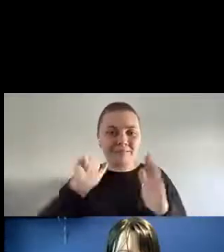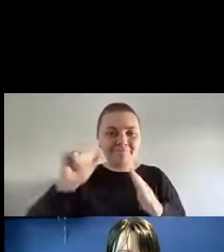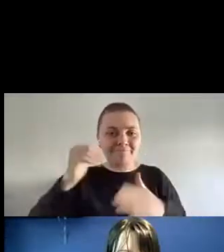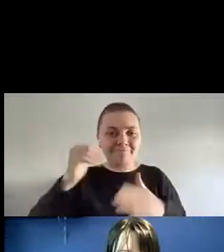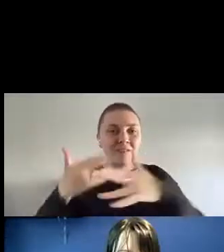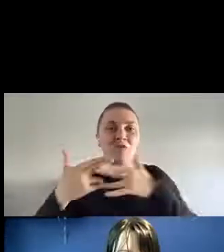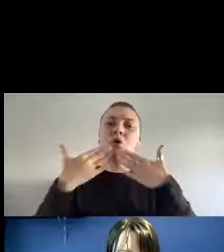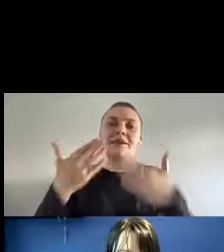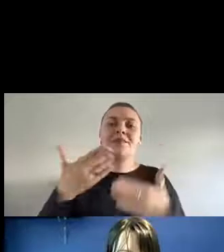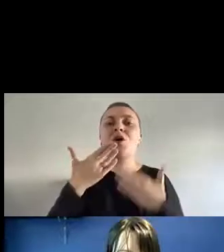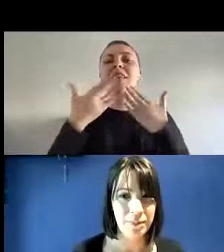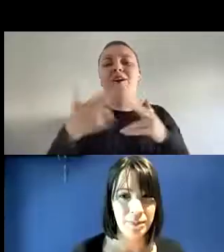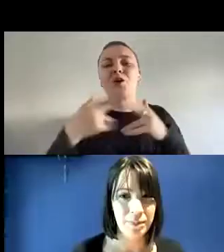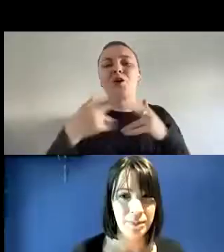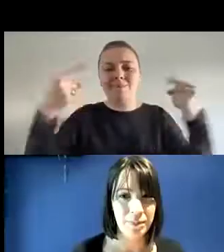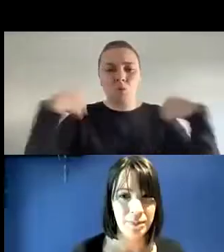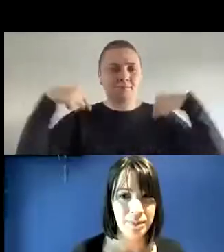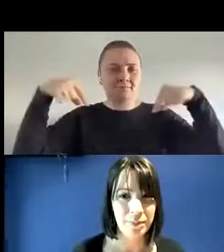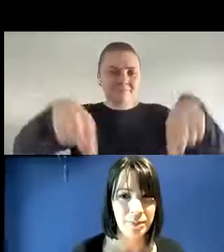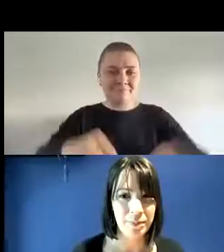for having me here.